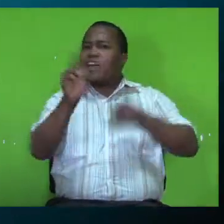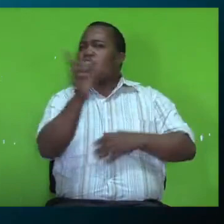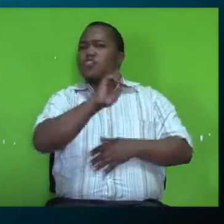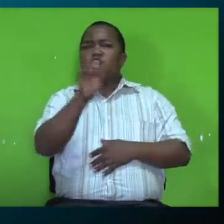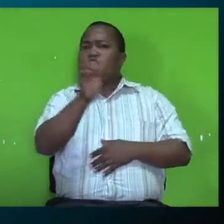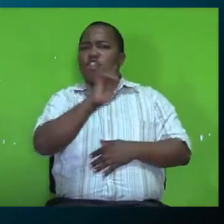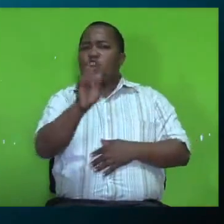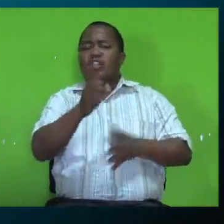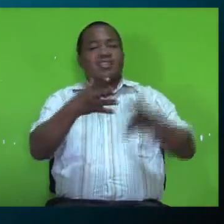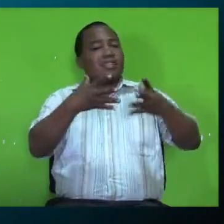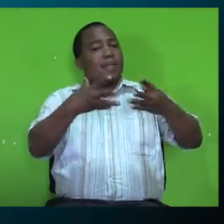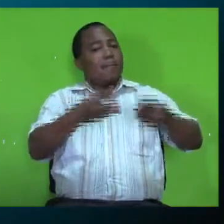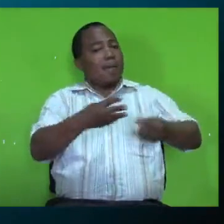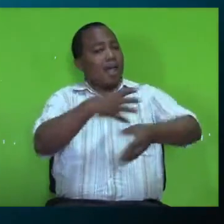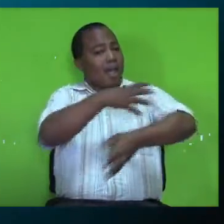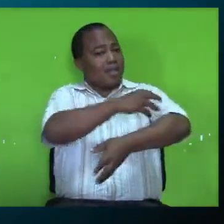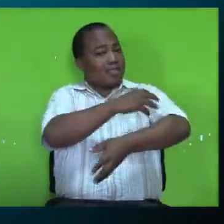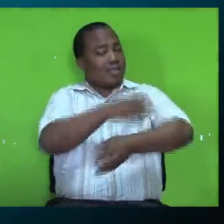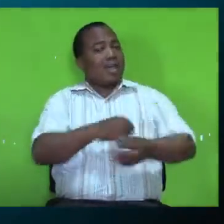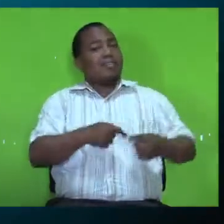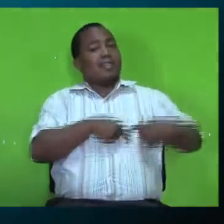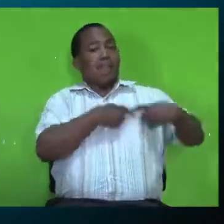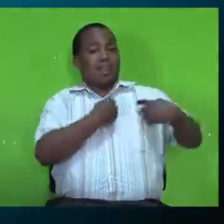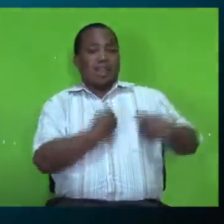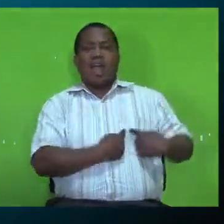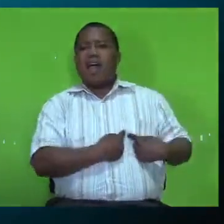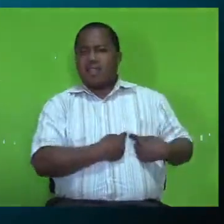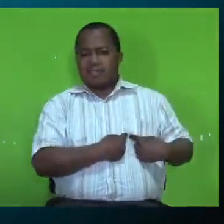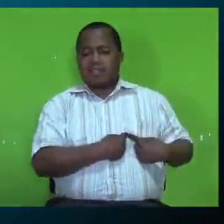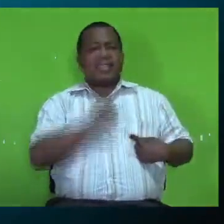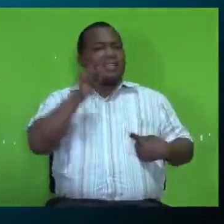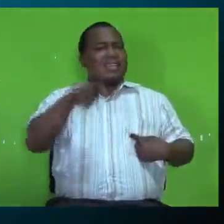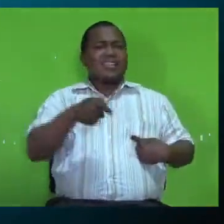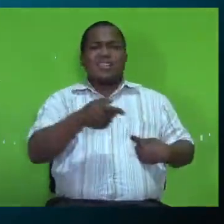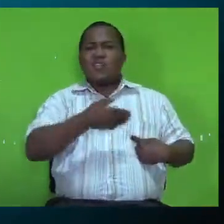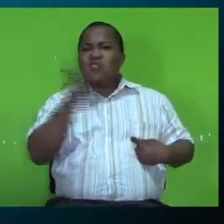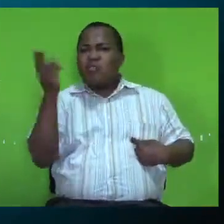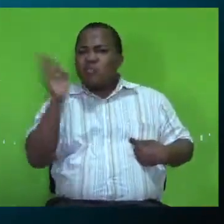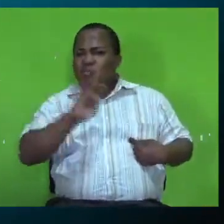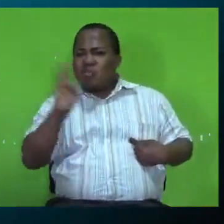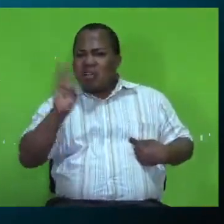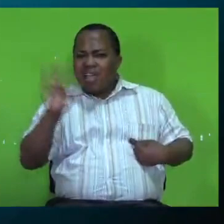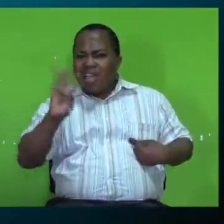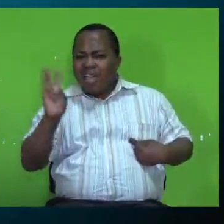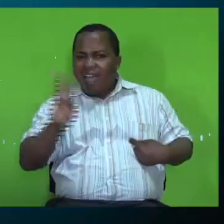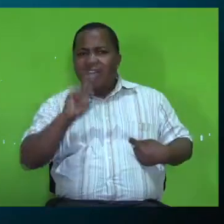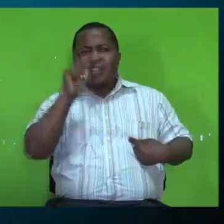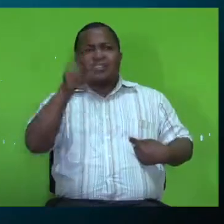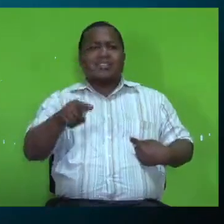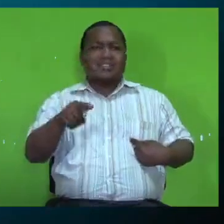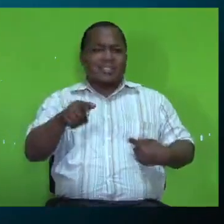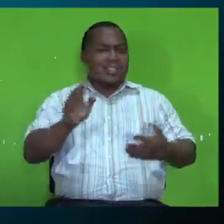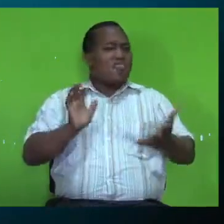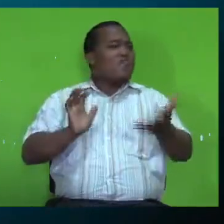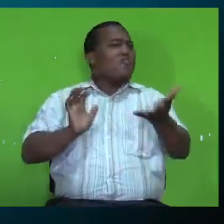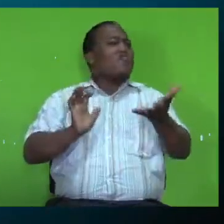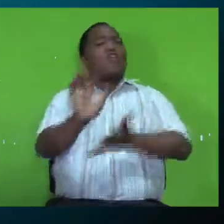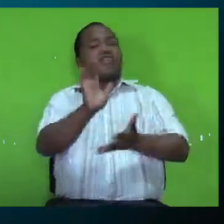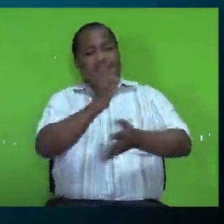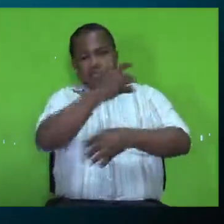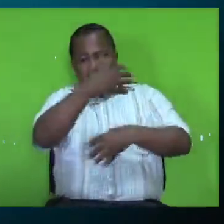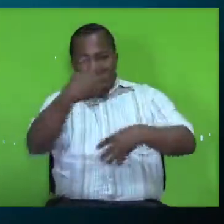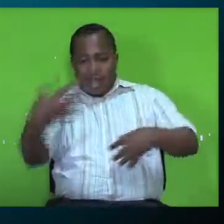have a muscles and hearts. Thus, where does the pressure of forcing water